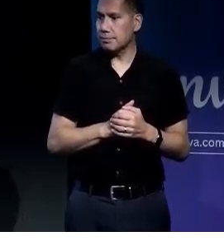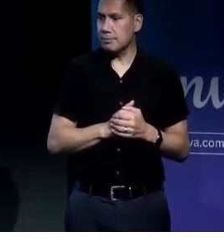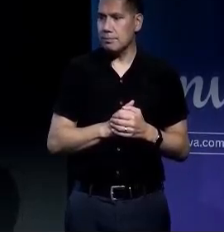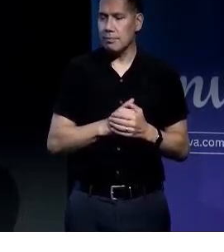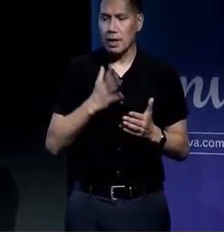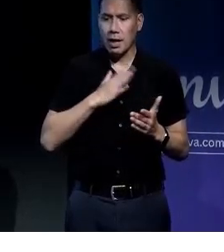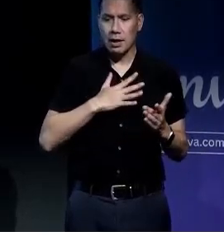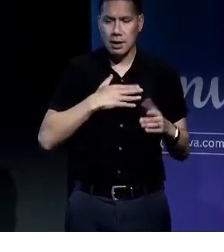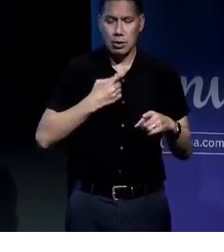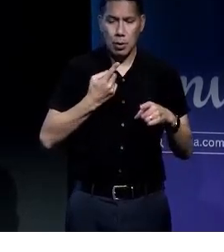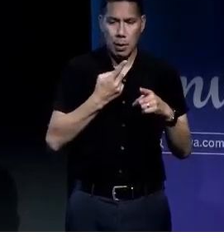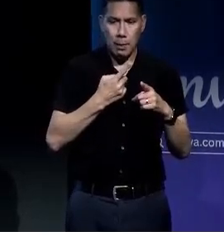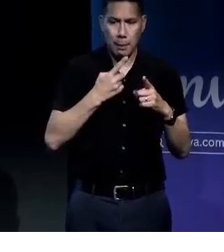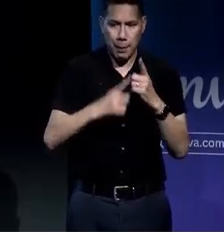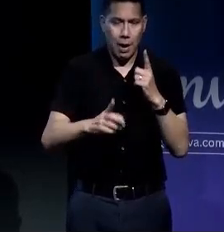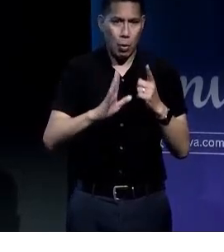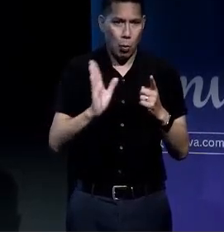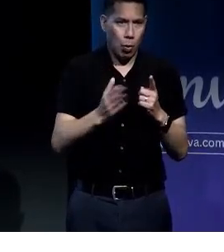tests.